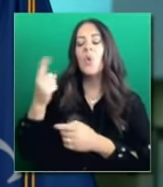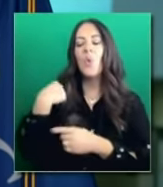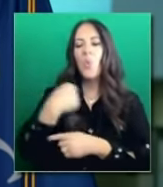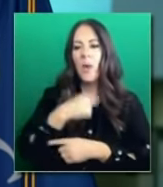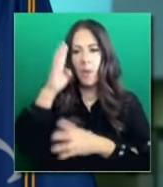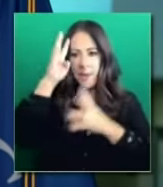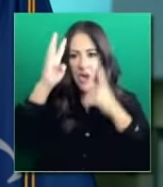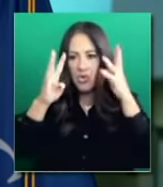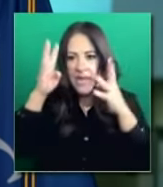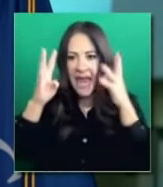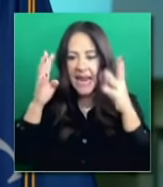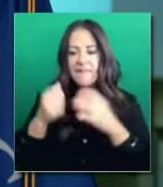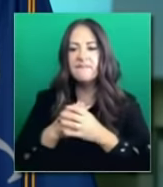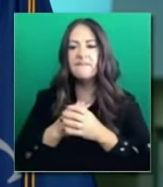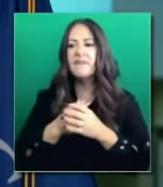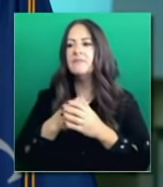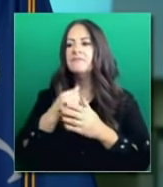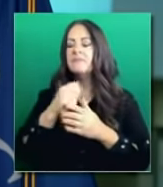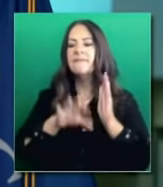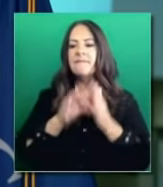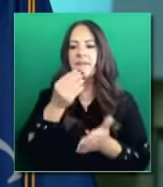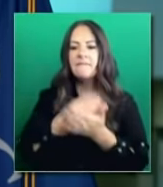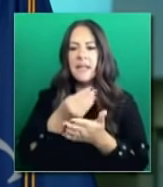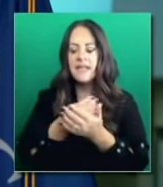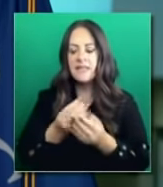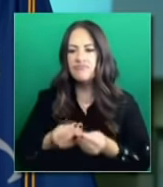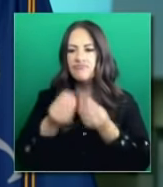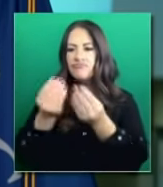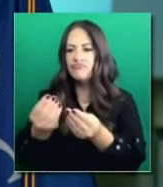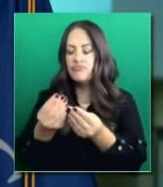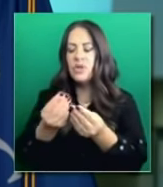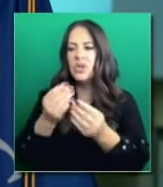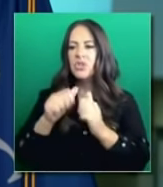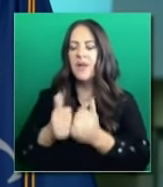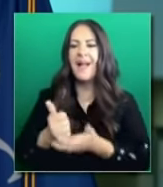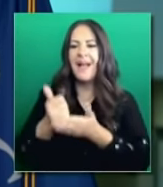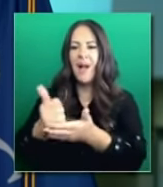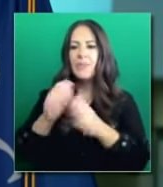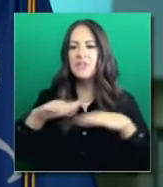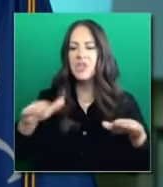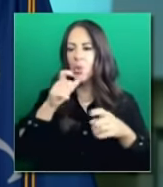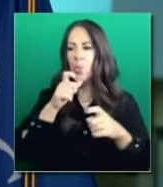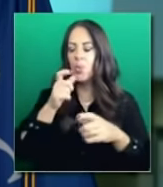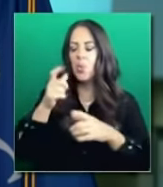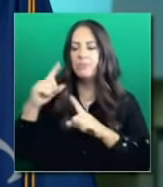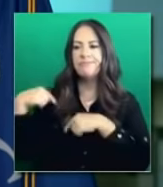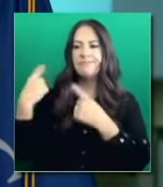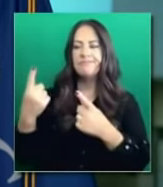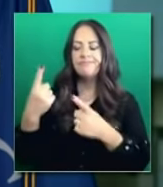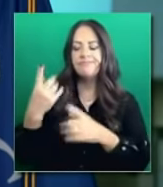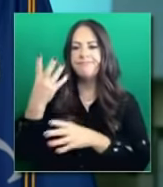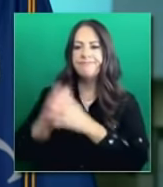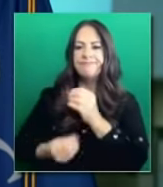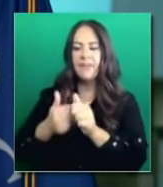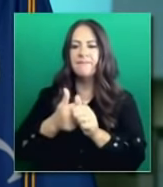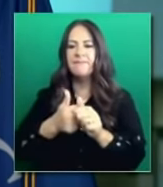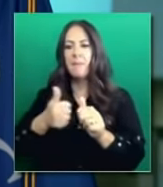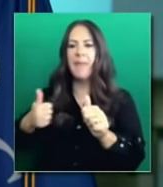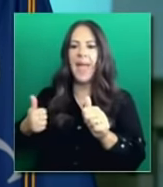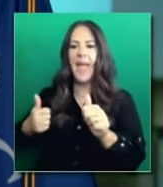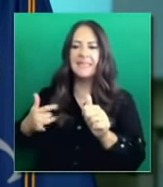of funding to address the issue of learning loss. We're going to be creative to look more broadly outside of